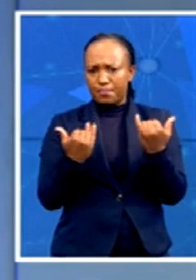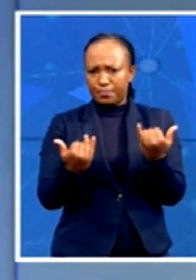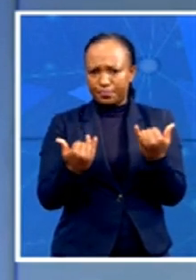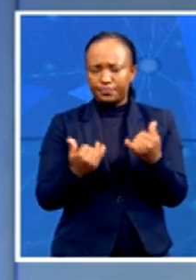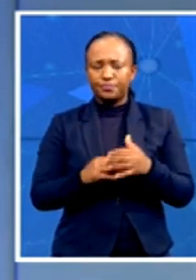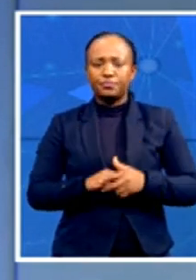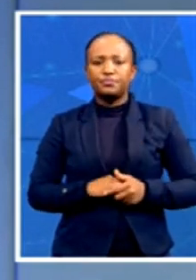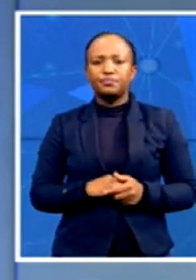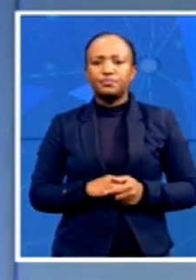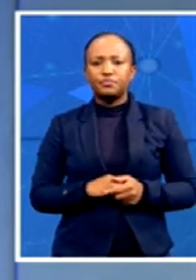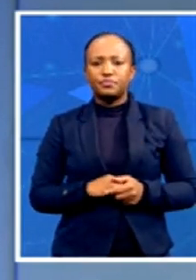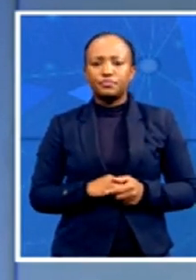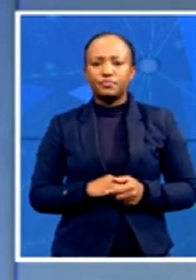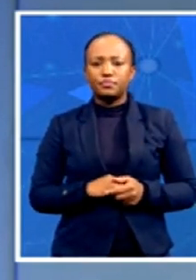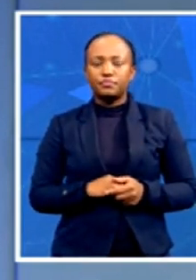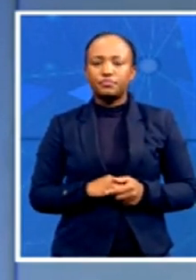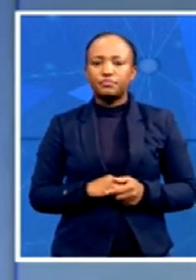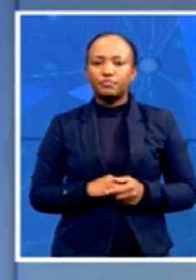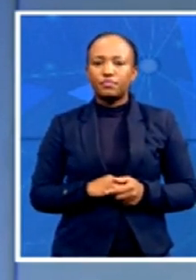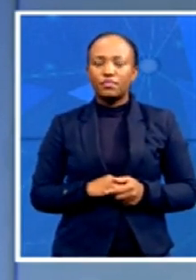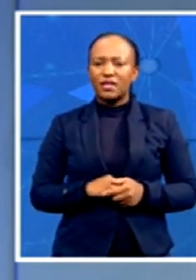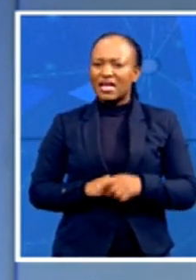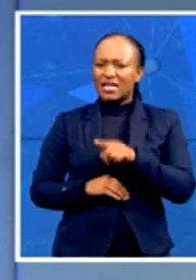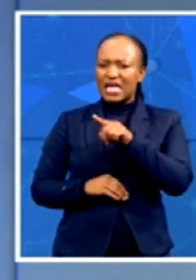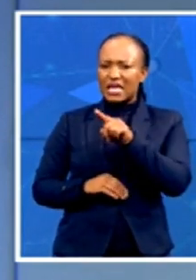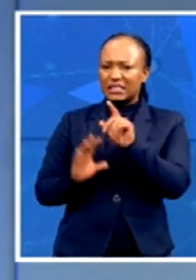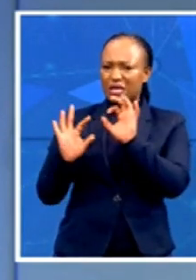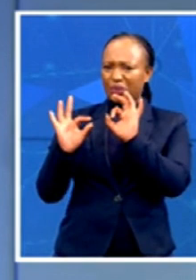which is not desirable for an economy of our size.